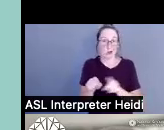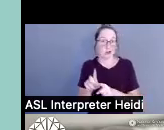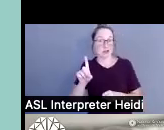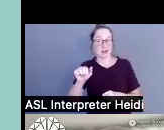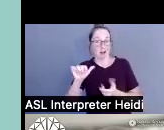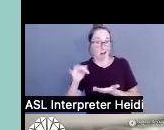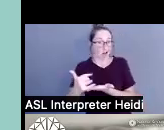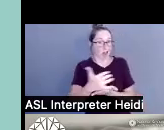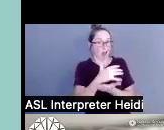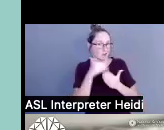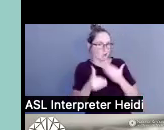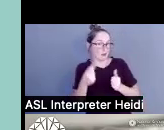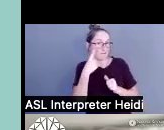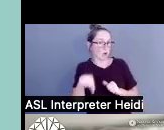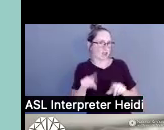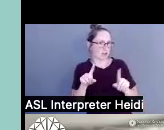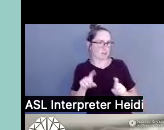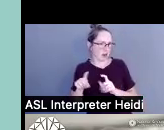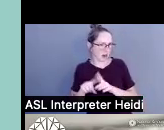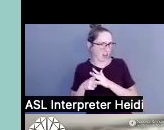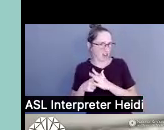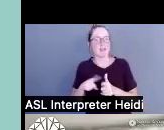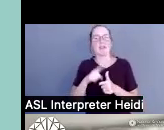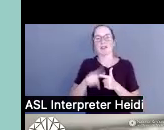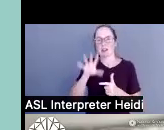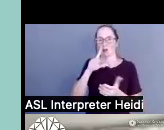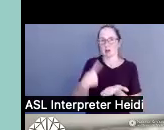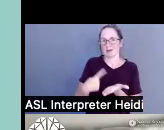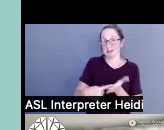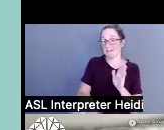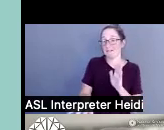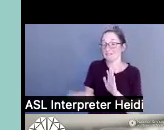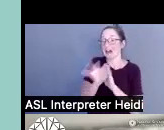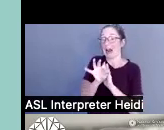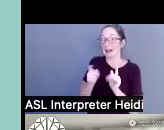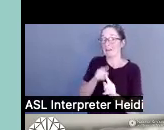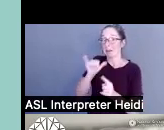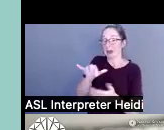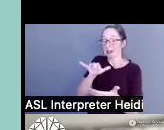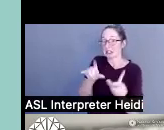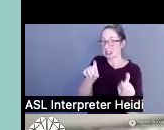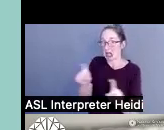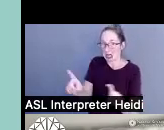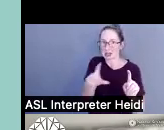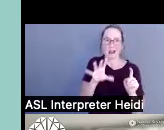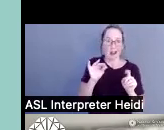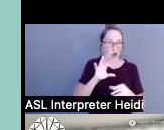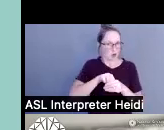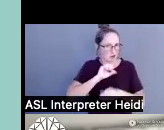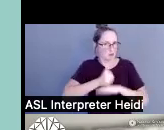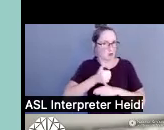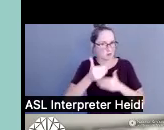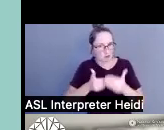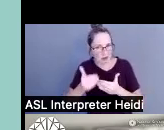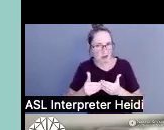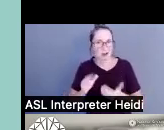collection process for the pilot. And we'll talk about the findings from the study, including the implementation